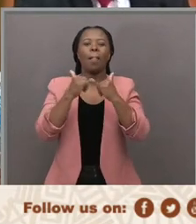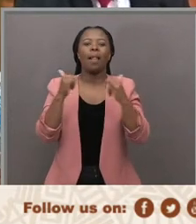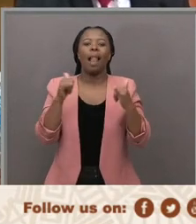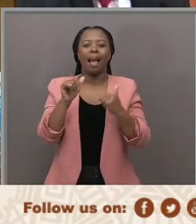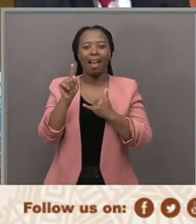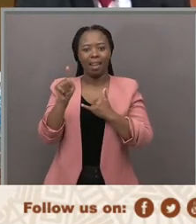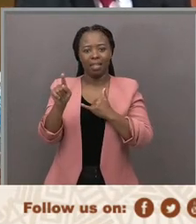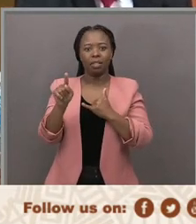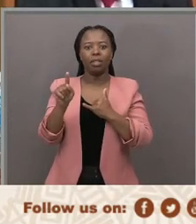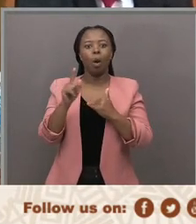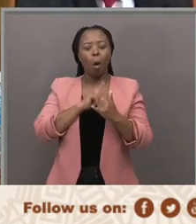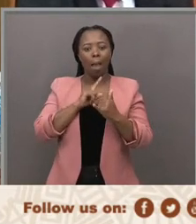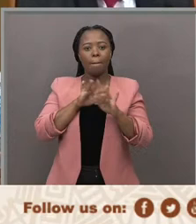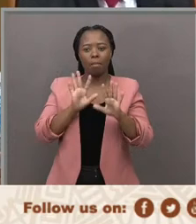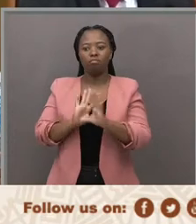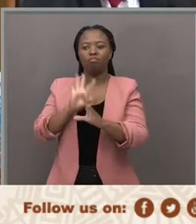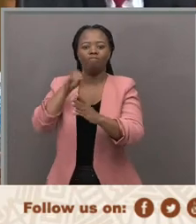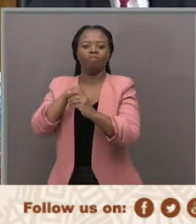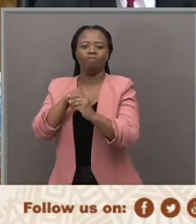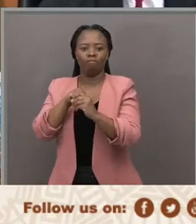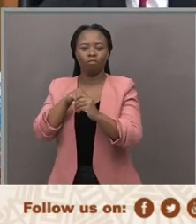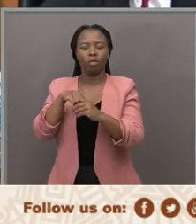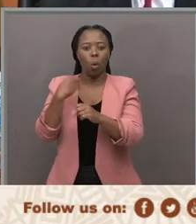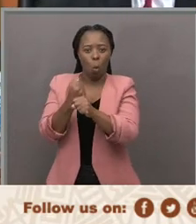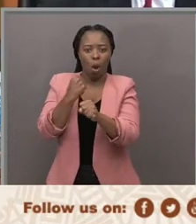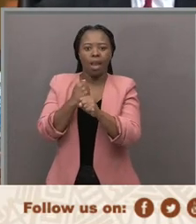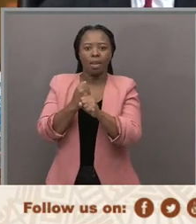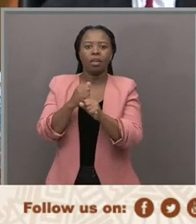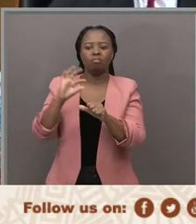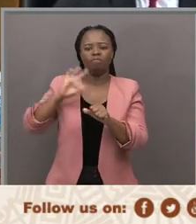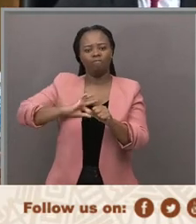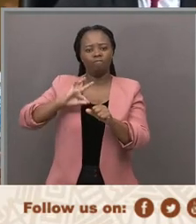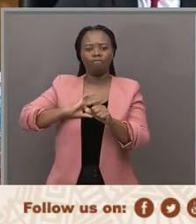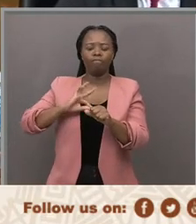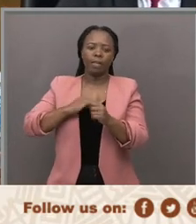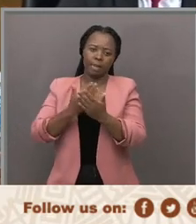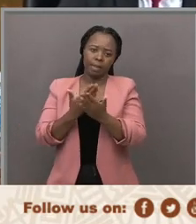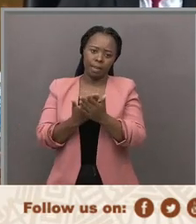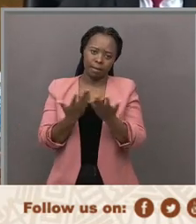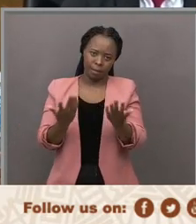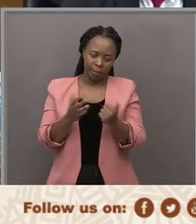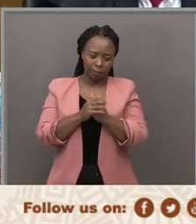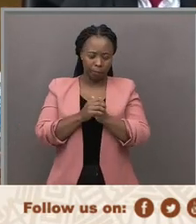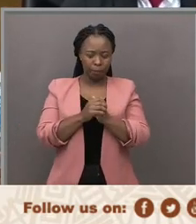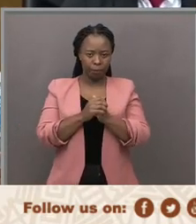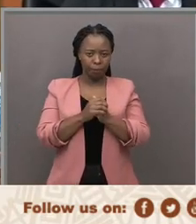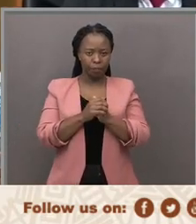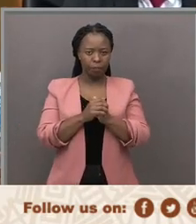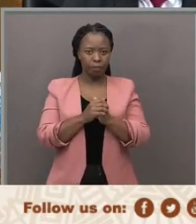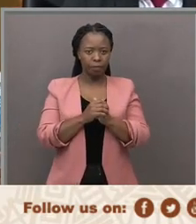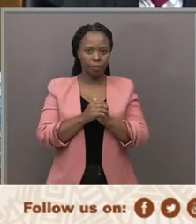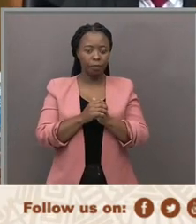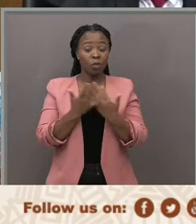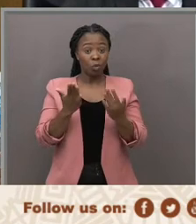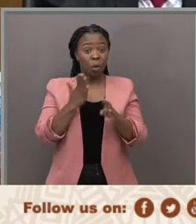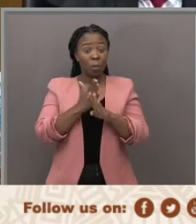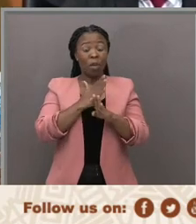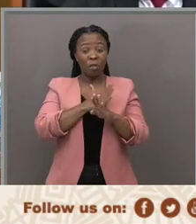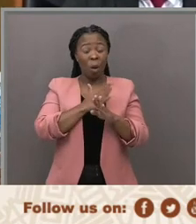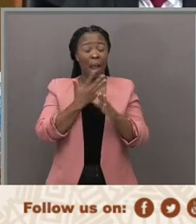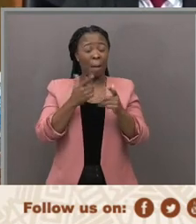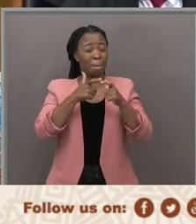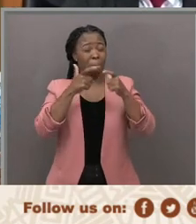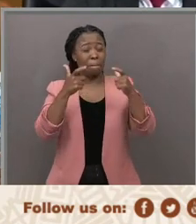Over a short space of time, the department has converted what used to be big gatherings, big festivities